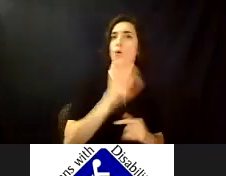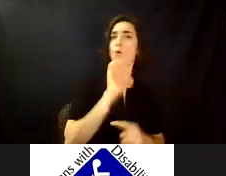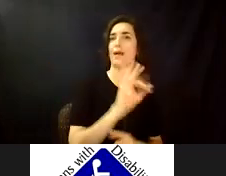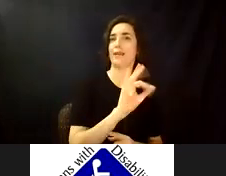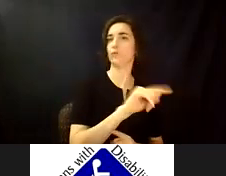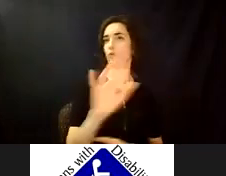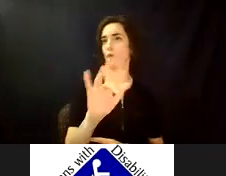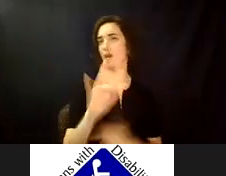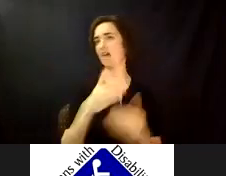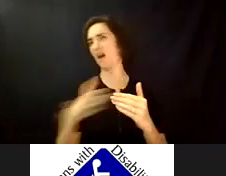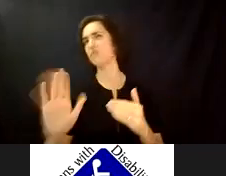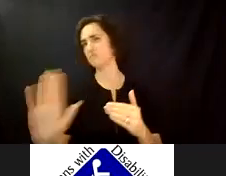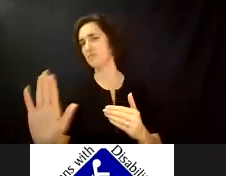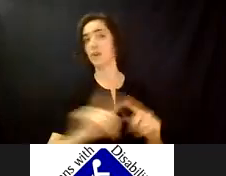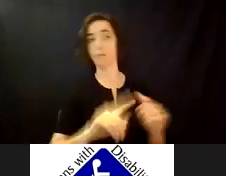with that age range.